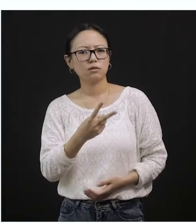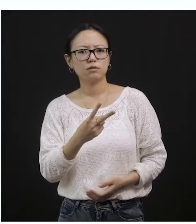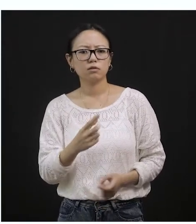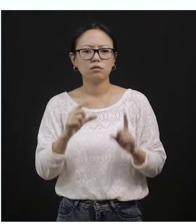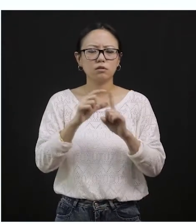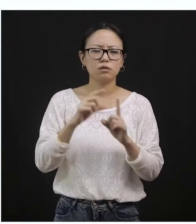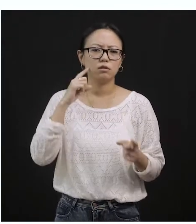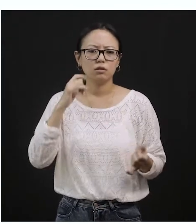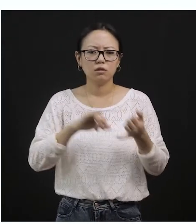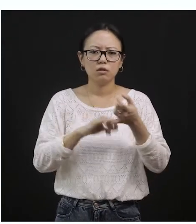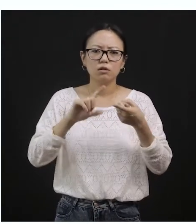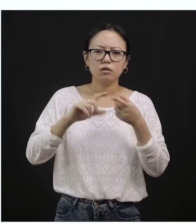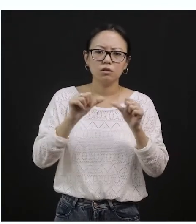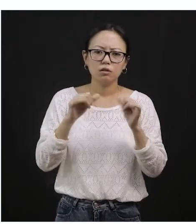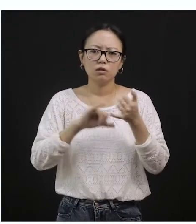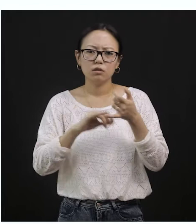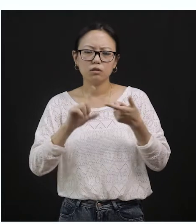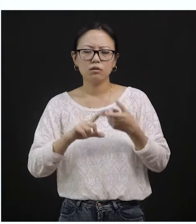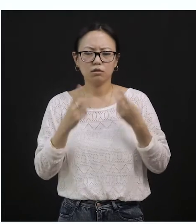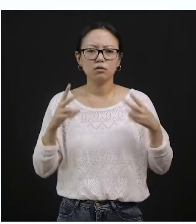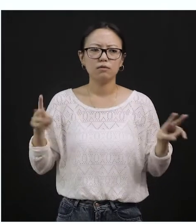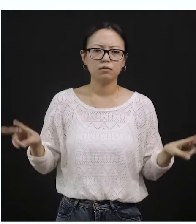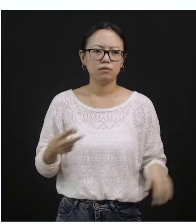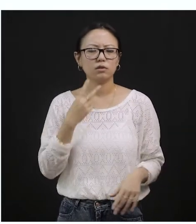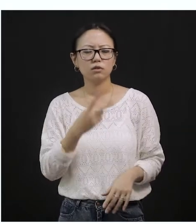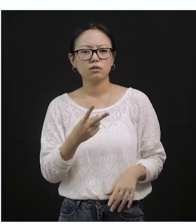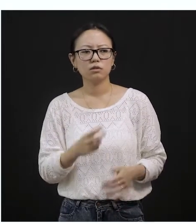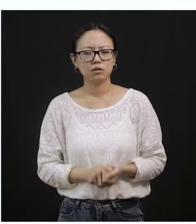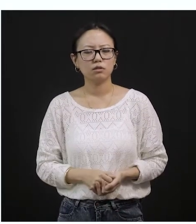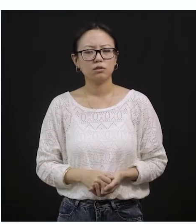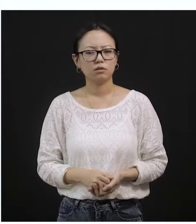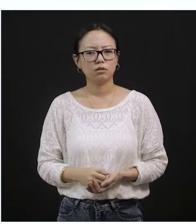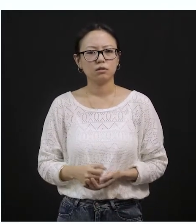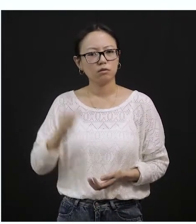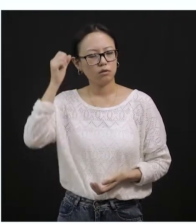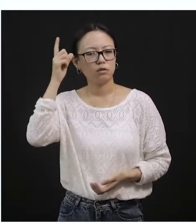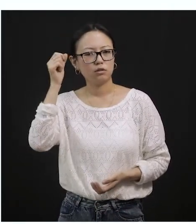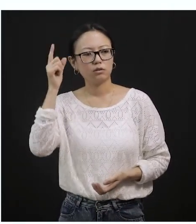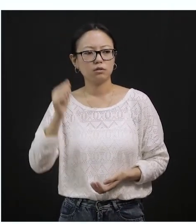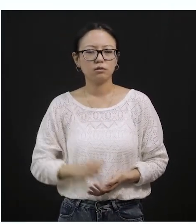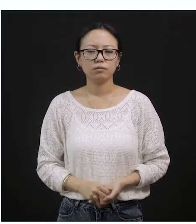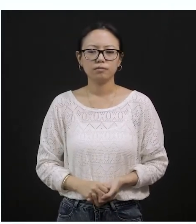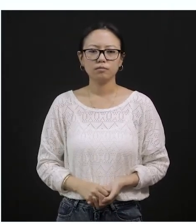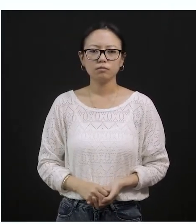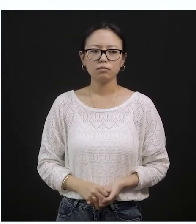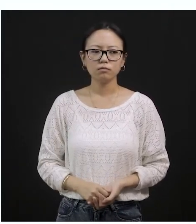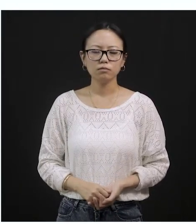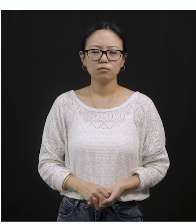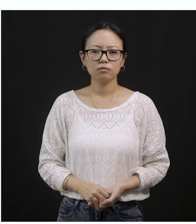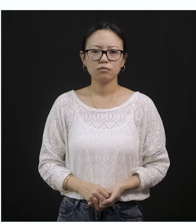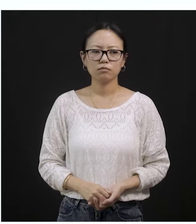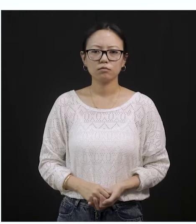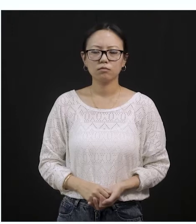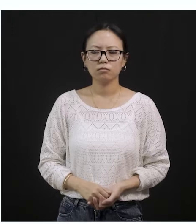to find, ways to cure. Clear? All right. Now, doctors also, they try to understand